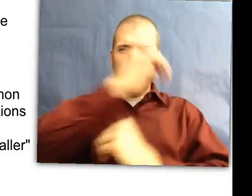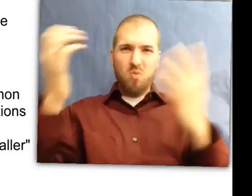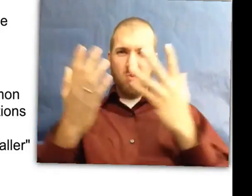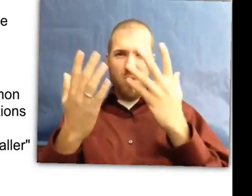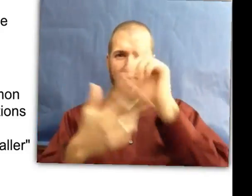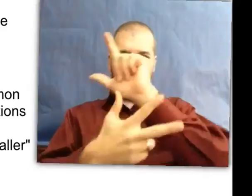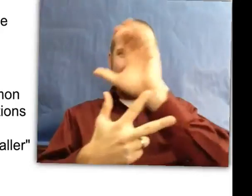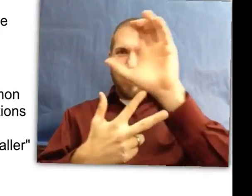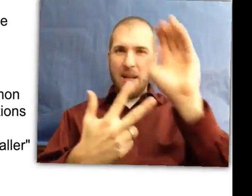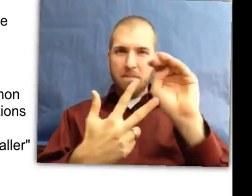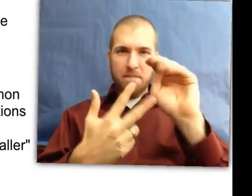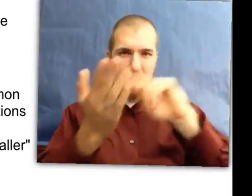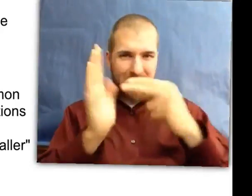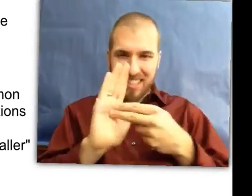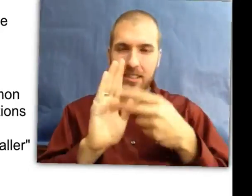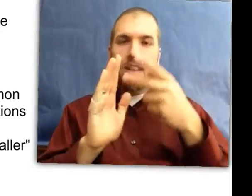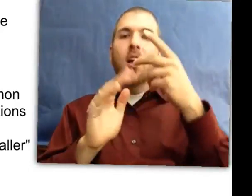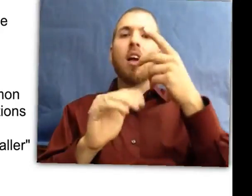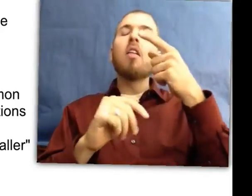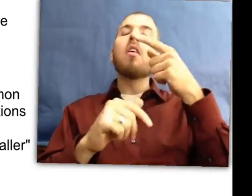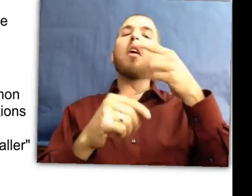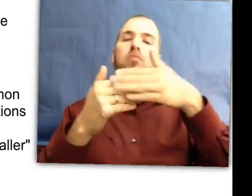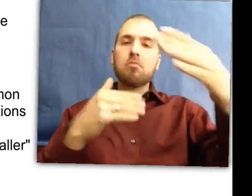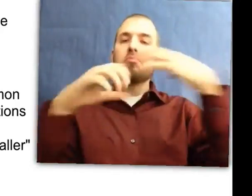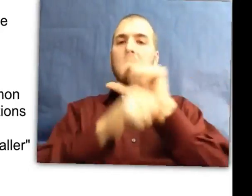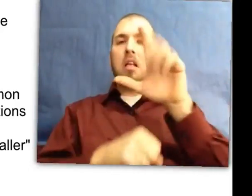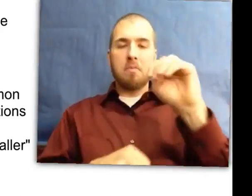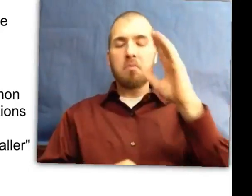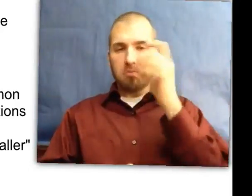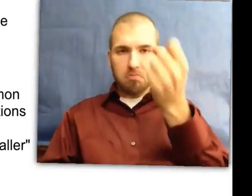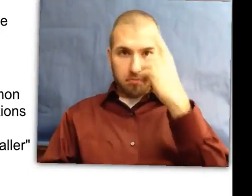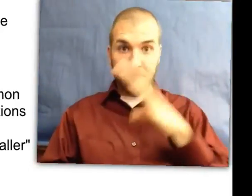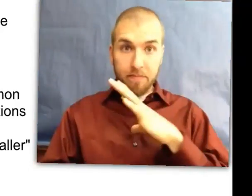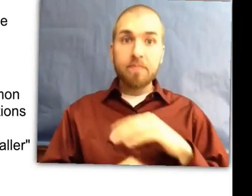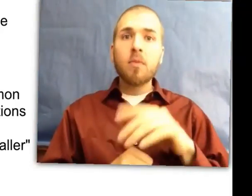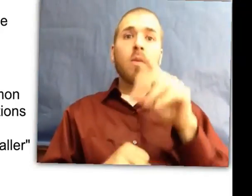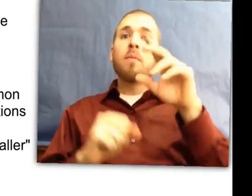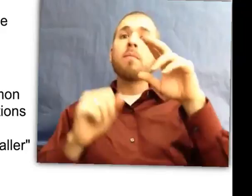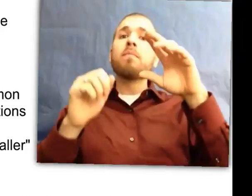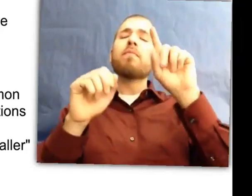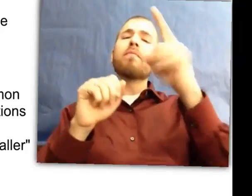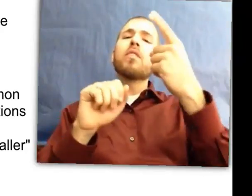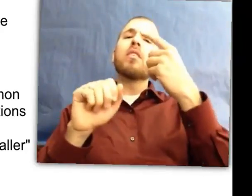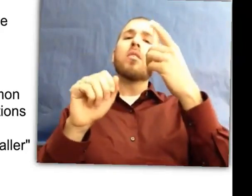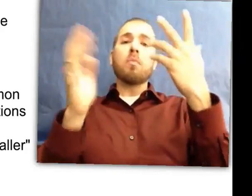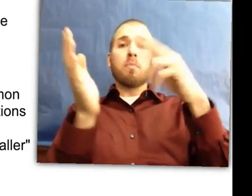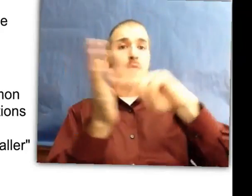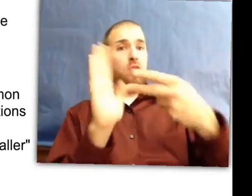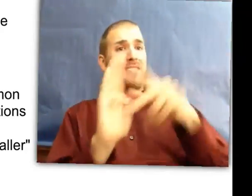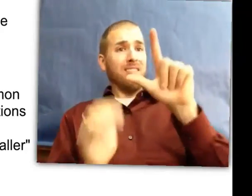So it's important for you to understand the LCM because it's a fundamental structure of math that you'll need.